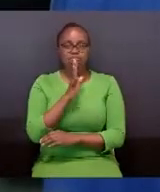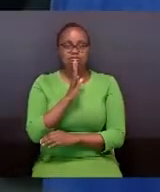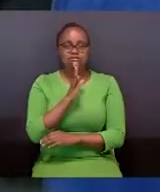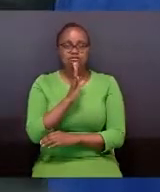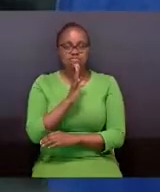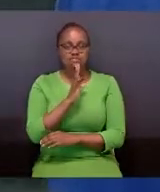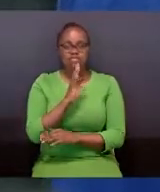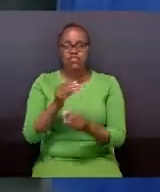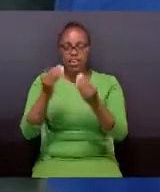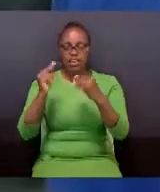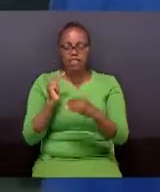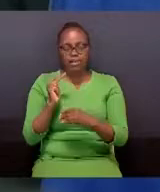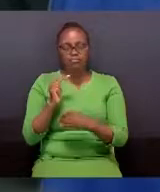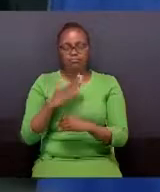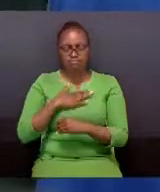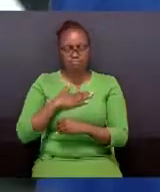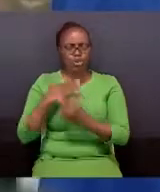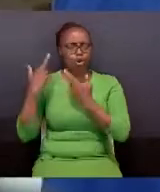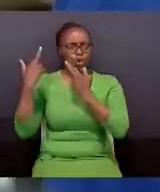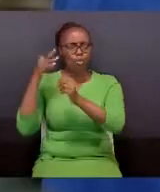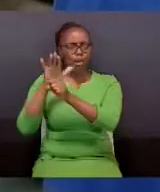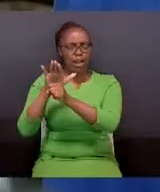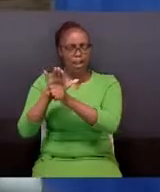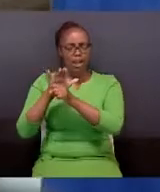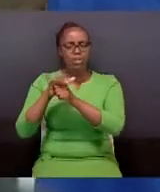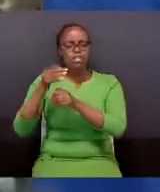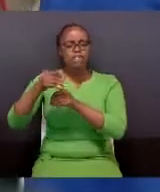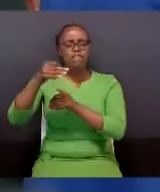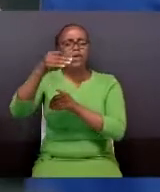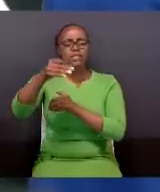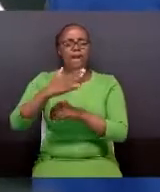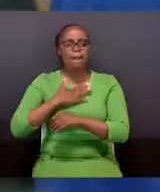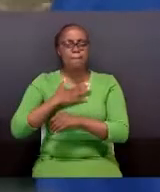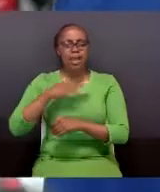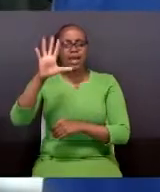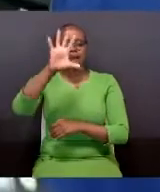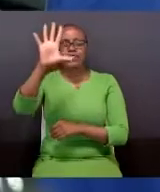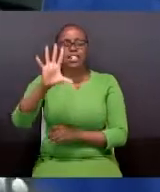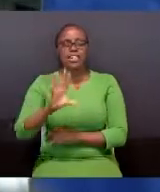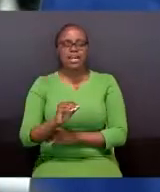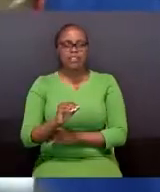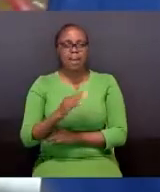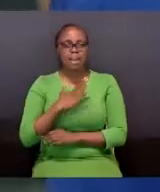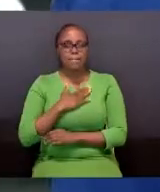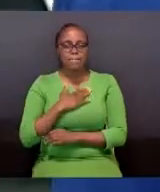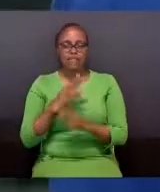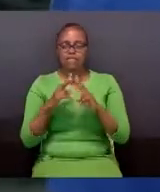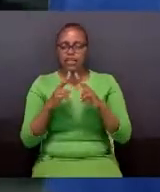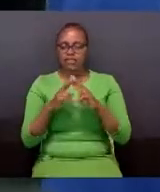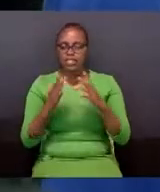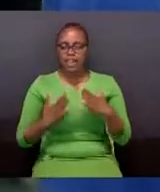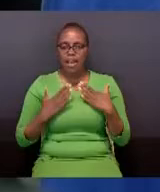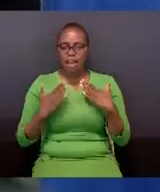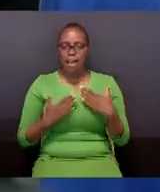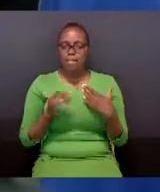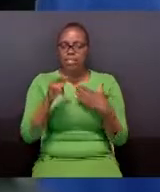know, gives me so much hope about the future of my continent. I'm so impressed about the